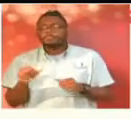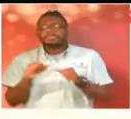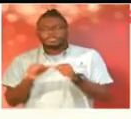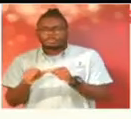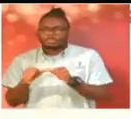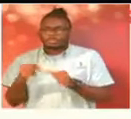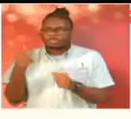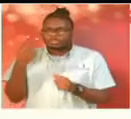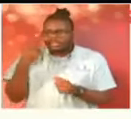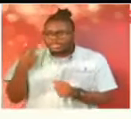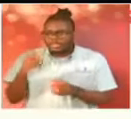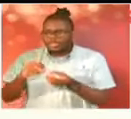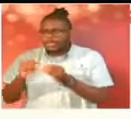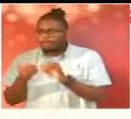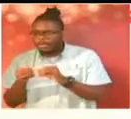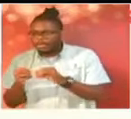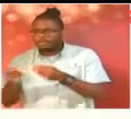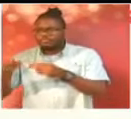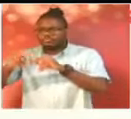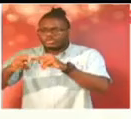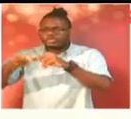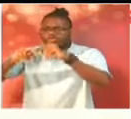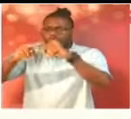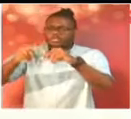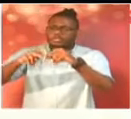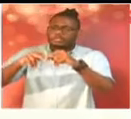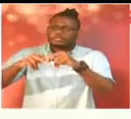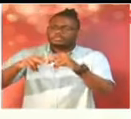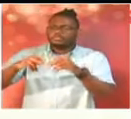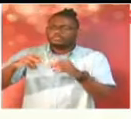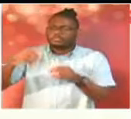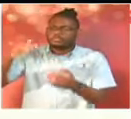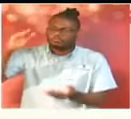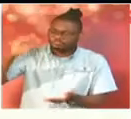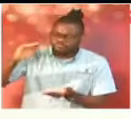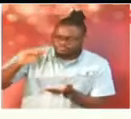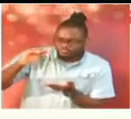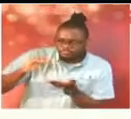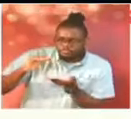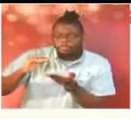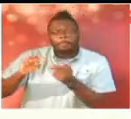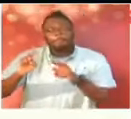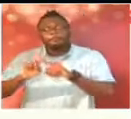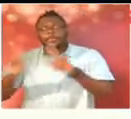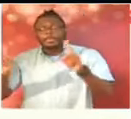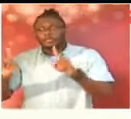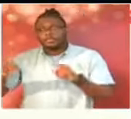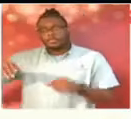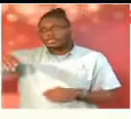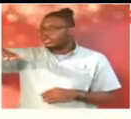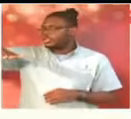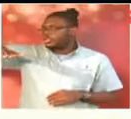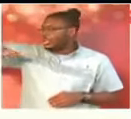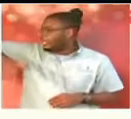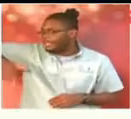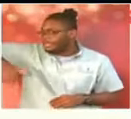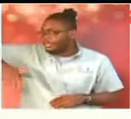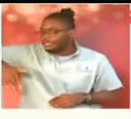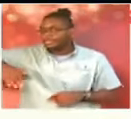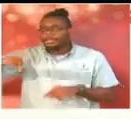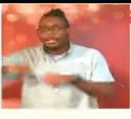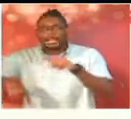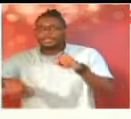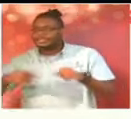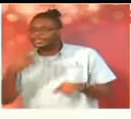there, although the numbers overall may be decreasing. We are not yet in a position to say that any